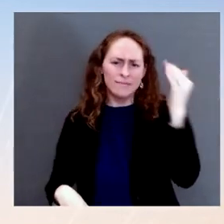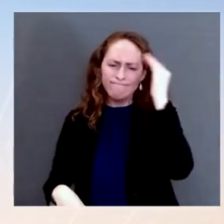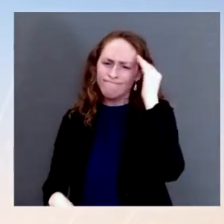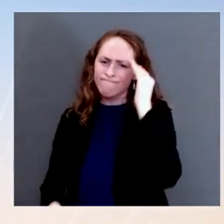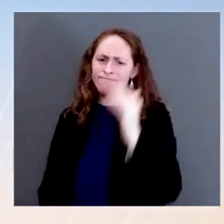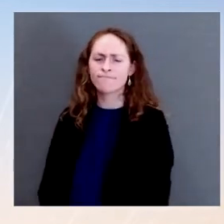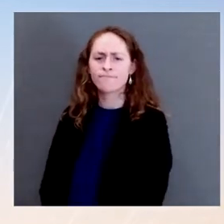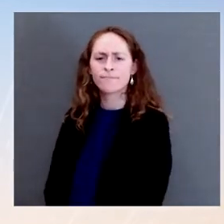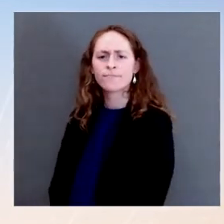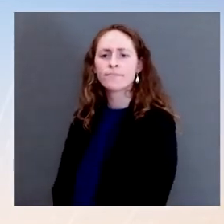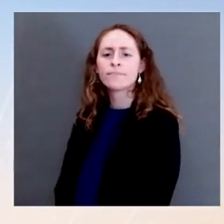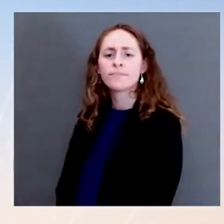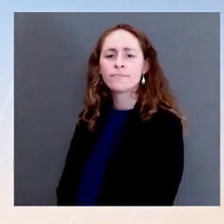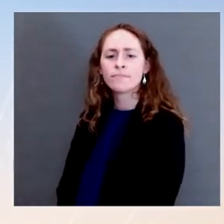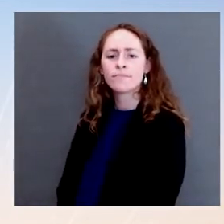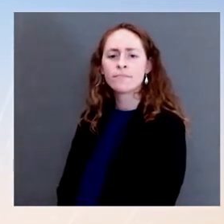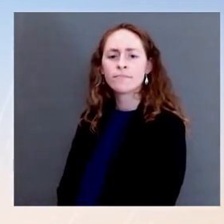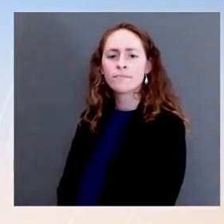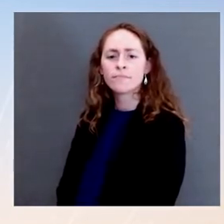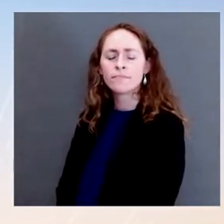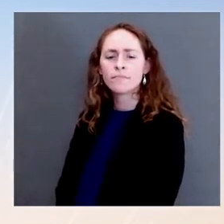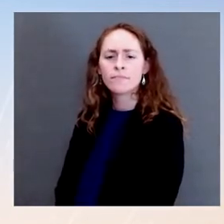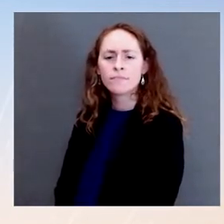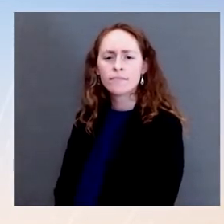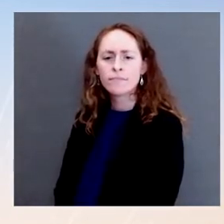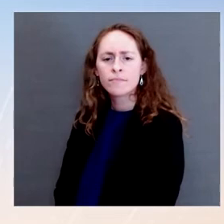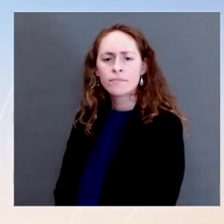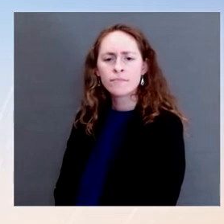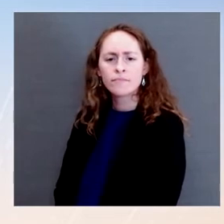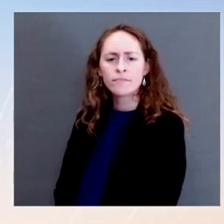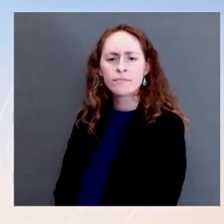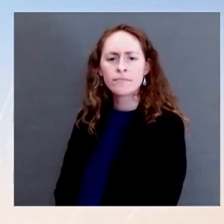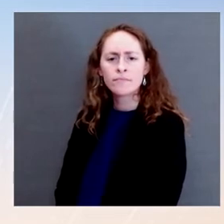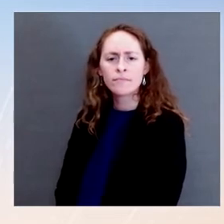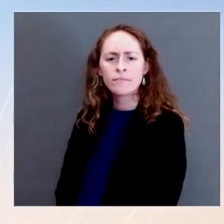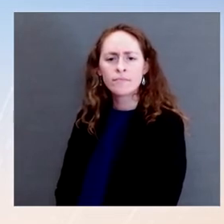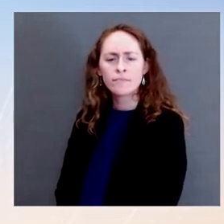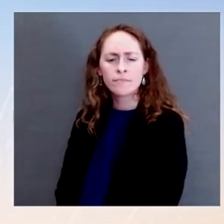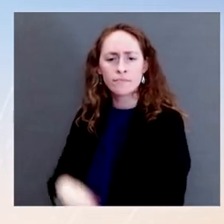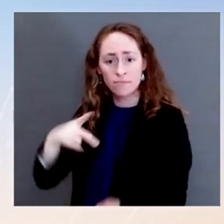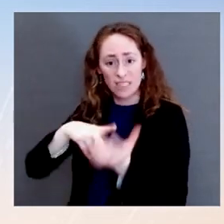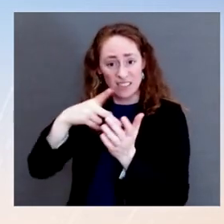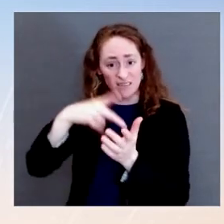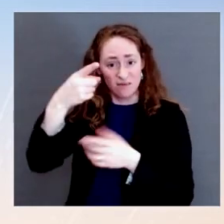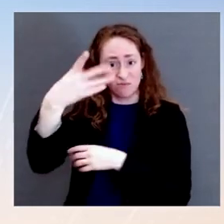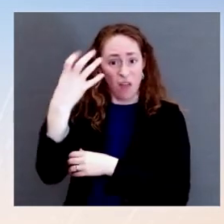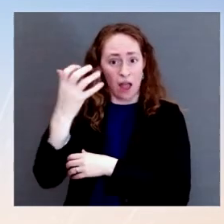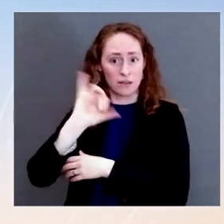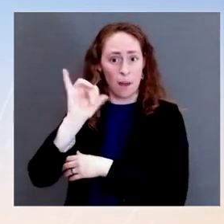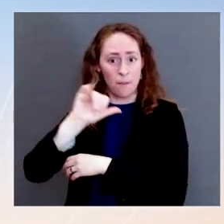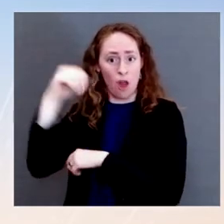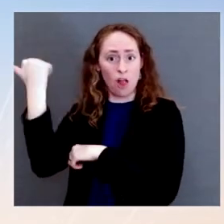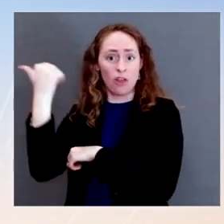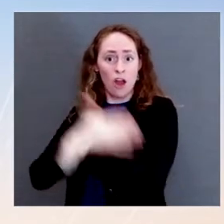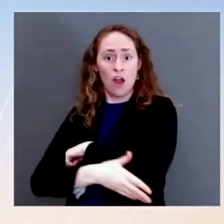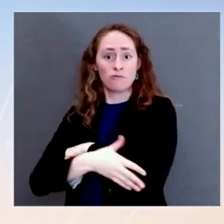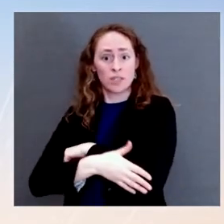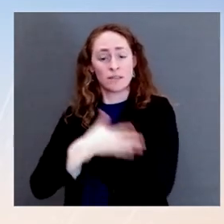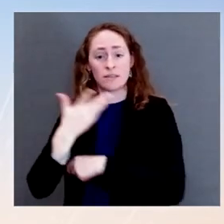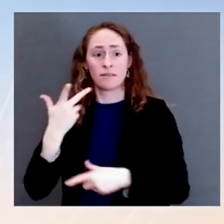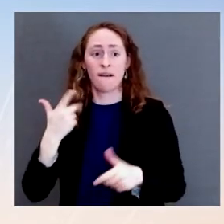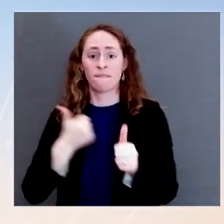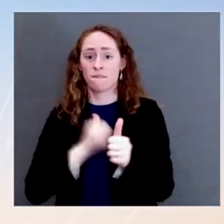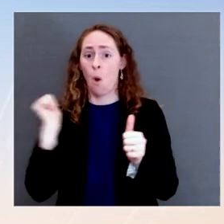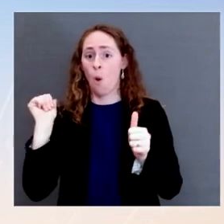have informed them of our decision, and obviously we will leave it to them to make their own decisions. Why not pull American athletes from the